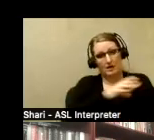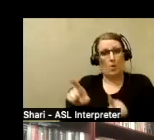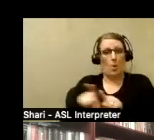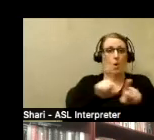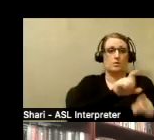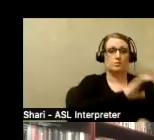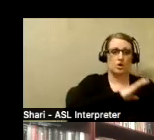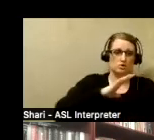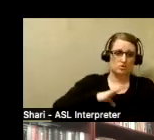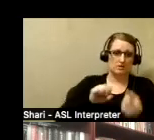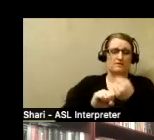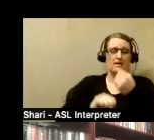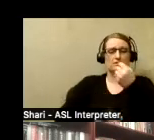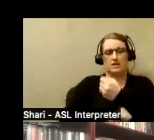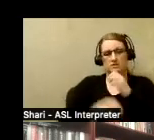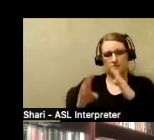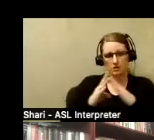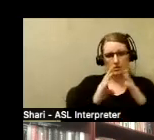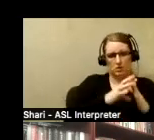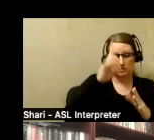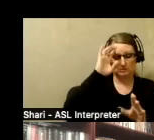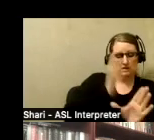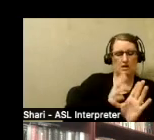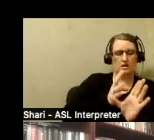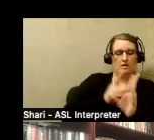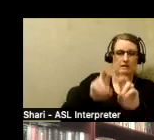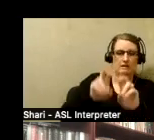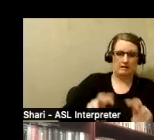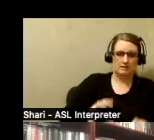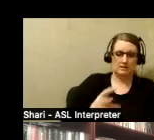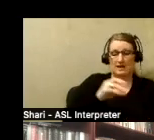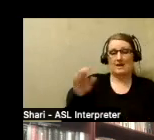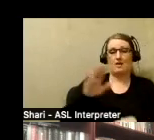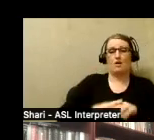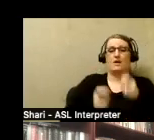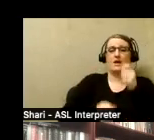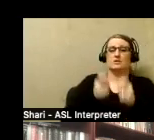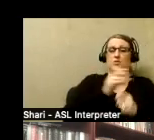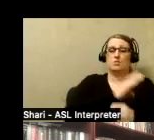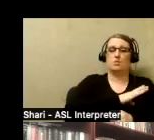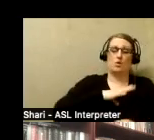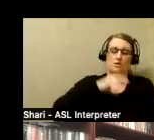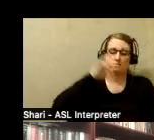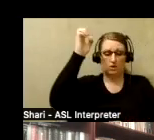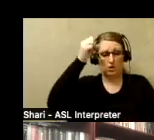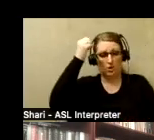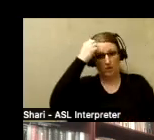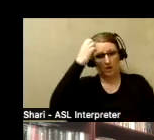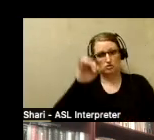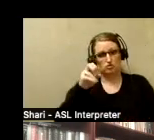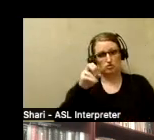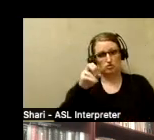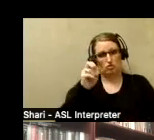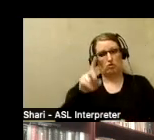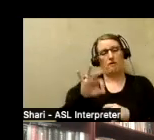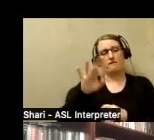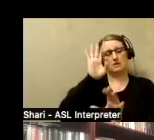member of the Foundation for Community Psychoanalysis, and he's on the editorial board of the European Journal of